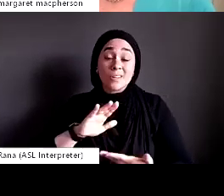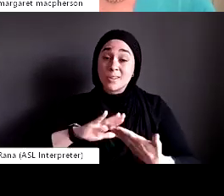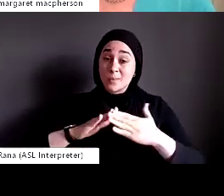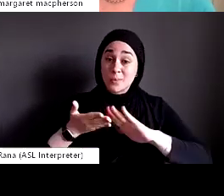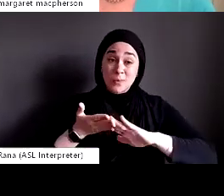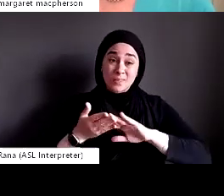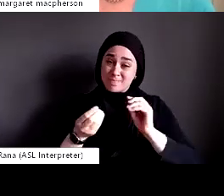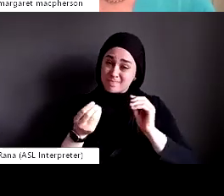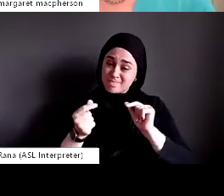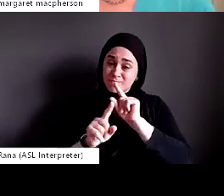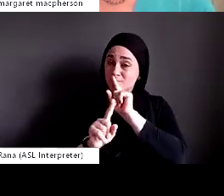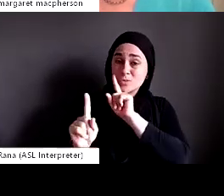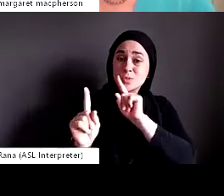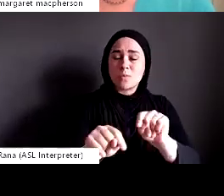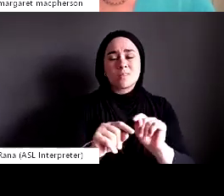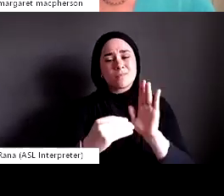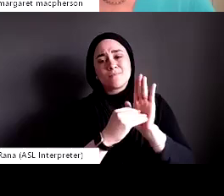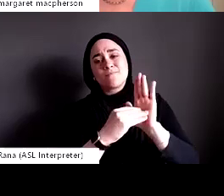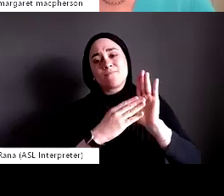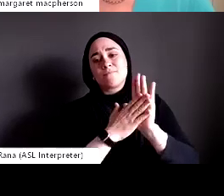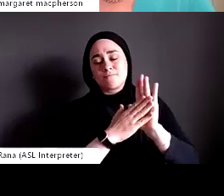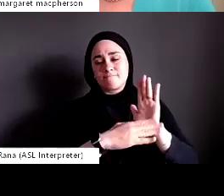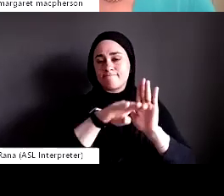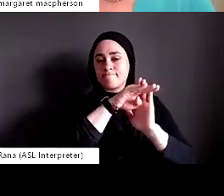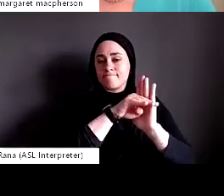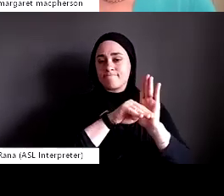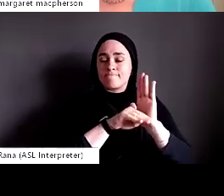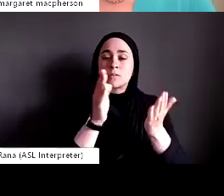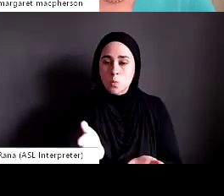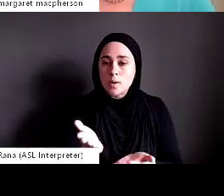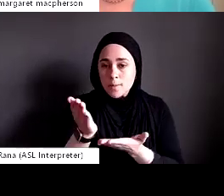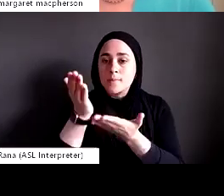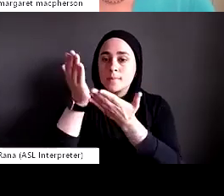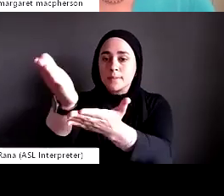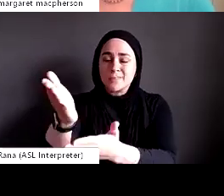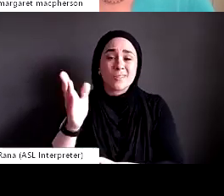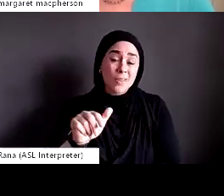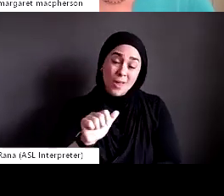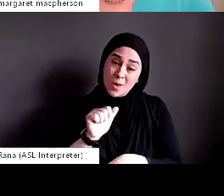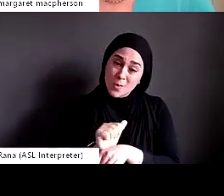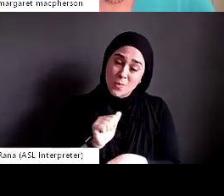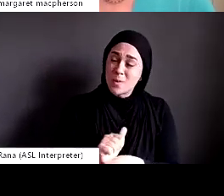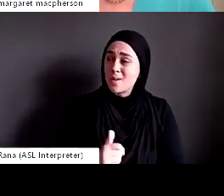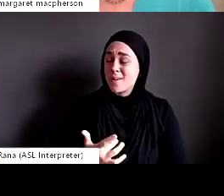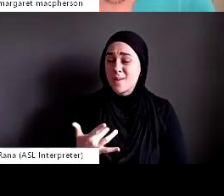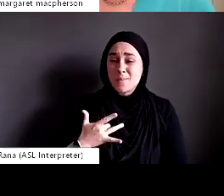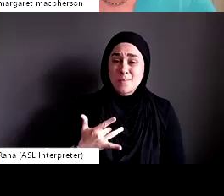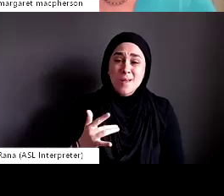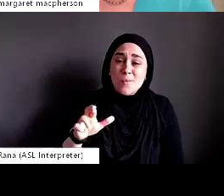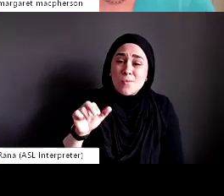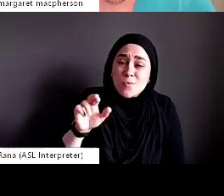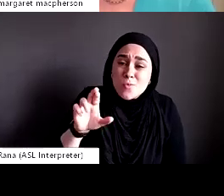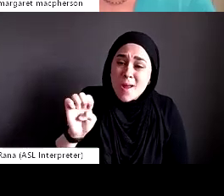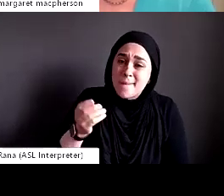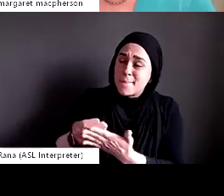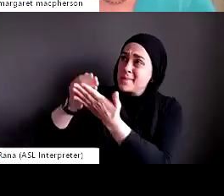is always on the list of recommendations. And yet that work is so seldom funded, and I would say not